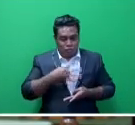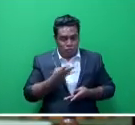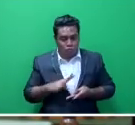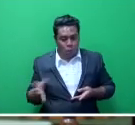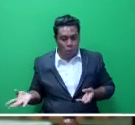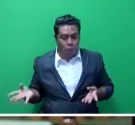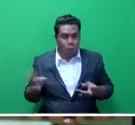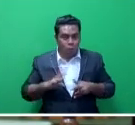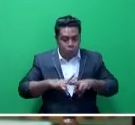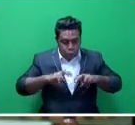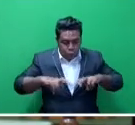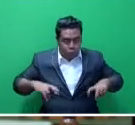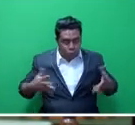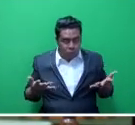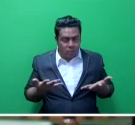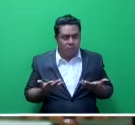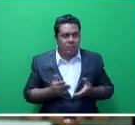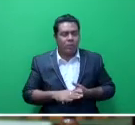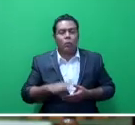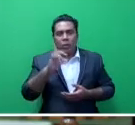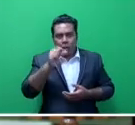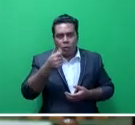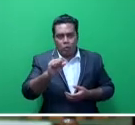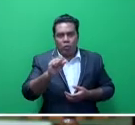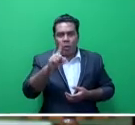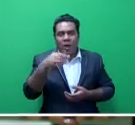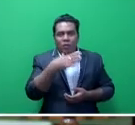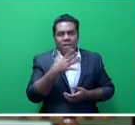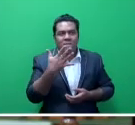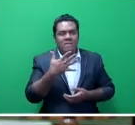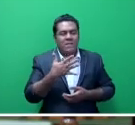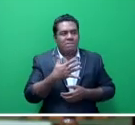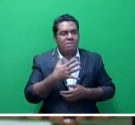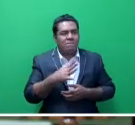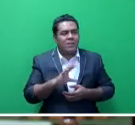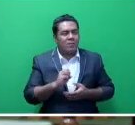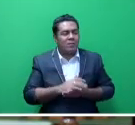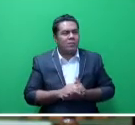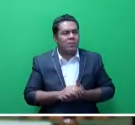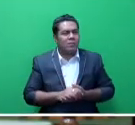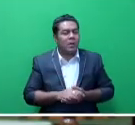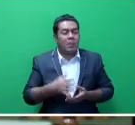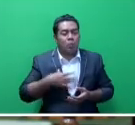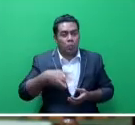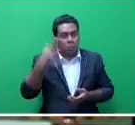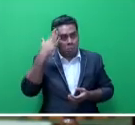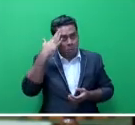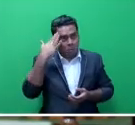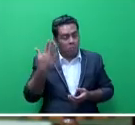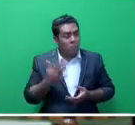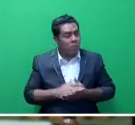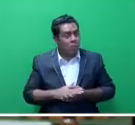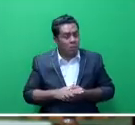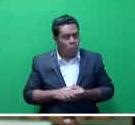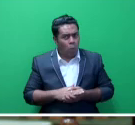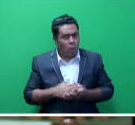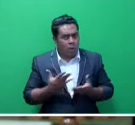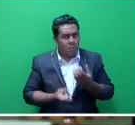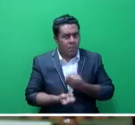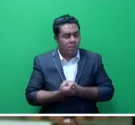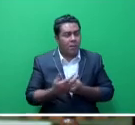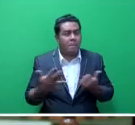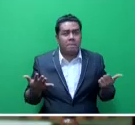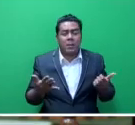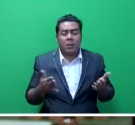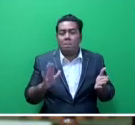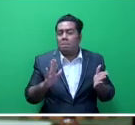other centres too, where they can go and use the $150. But we are very mindful that a lot of these centres that run